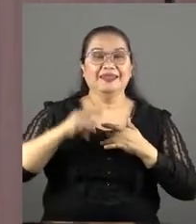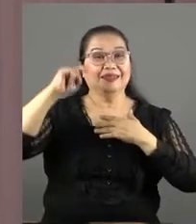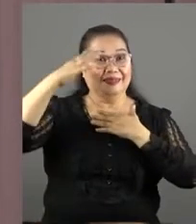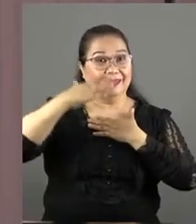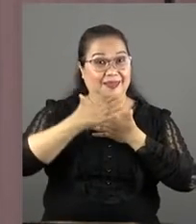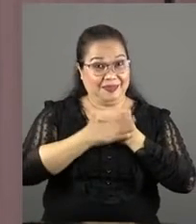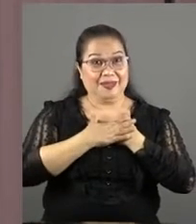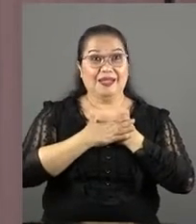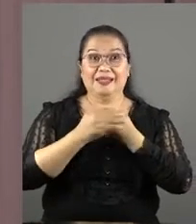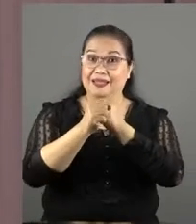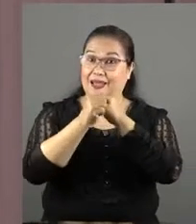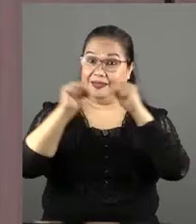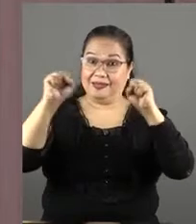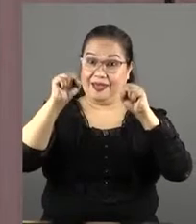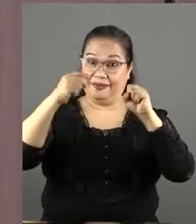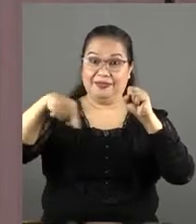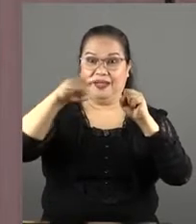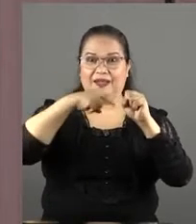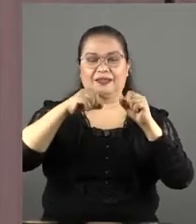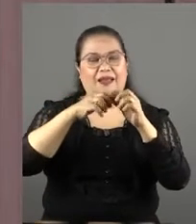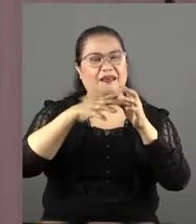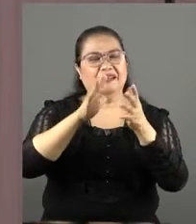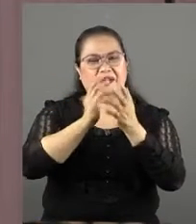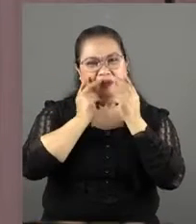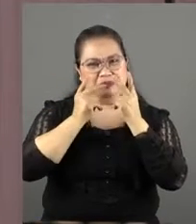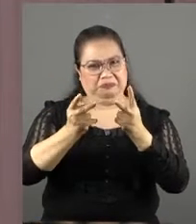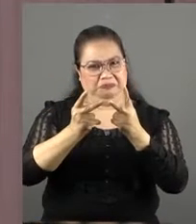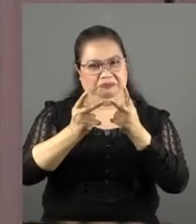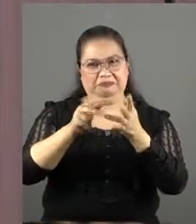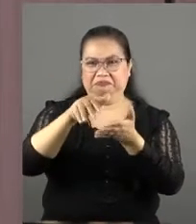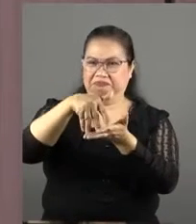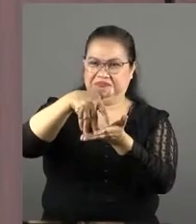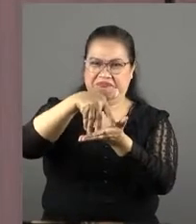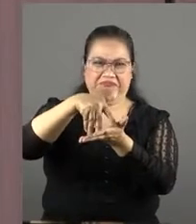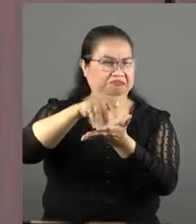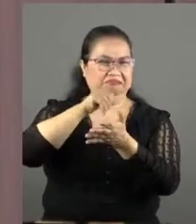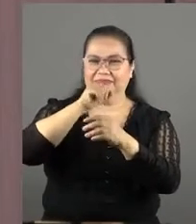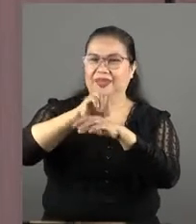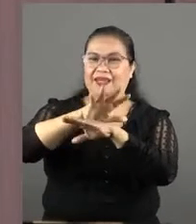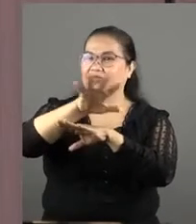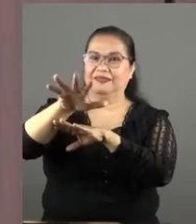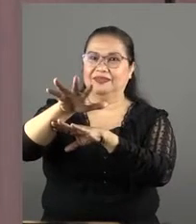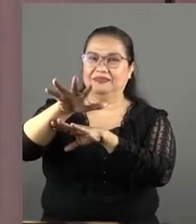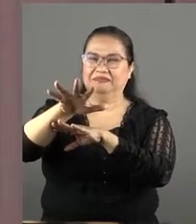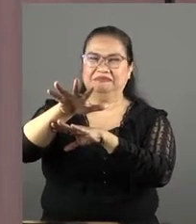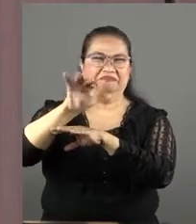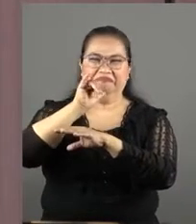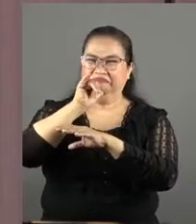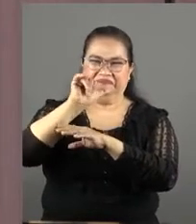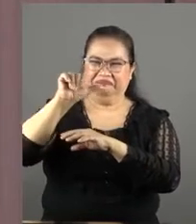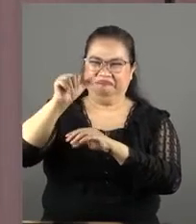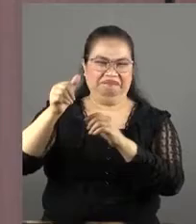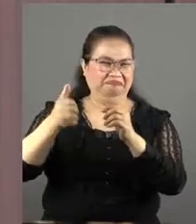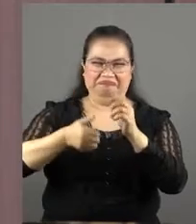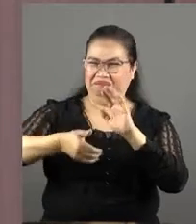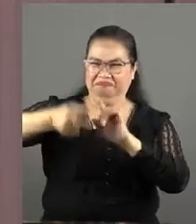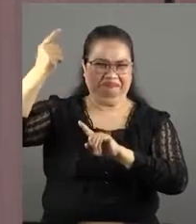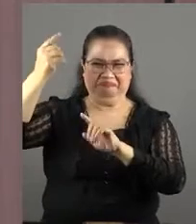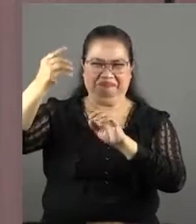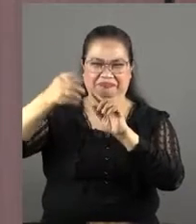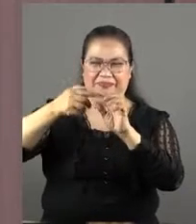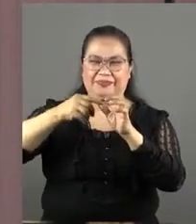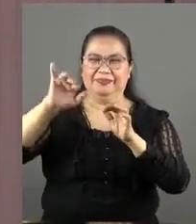that saved us, it looks weak, ineffectual, impotent when professing believers are